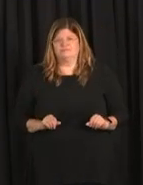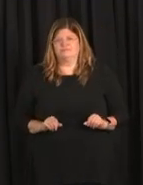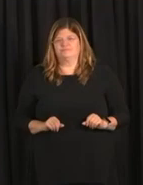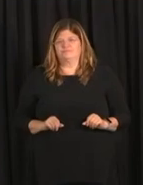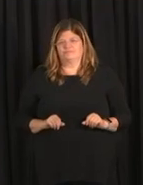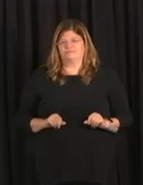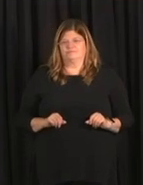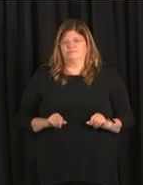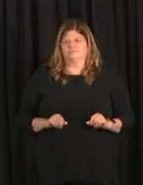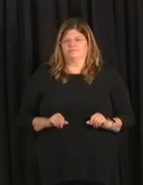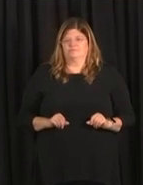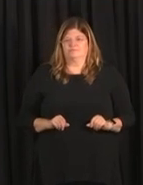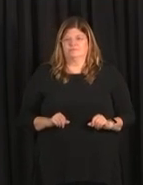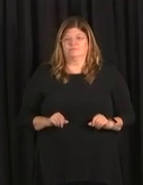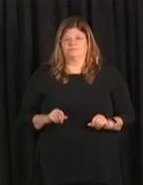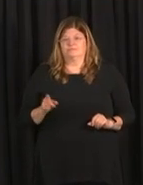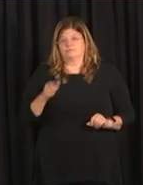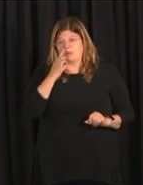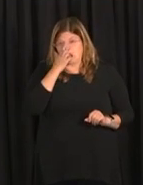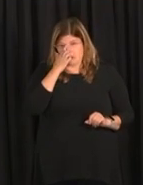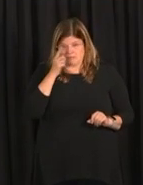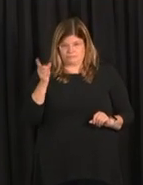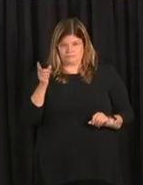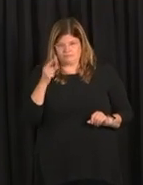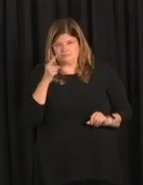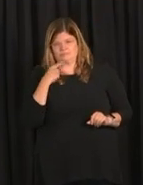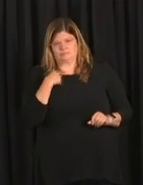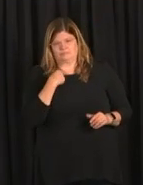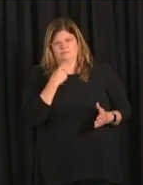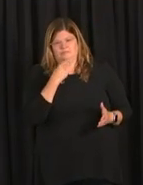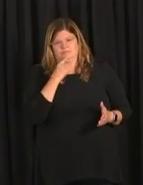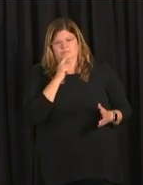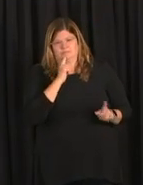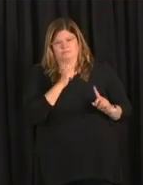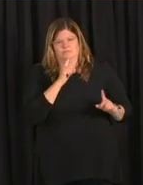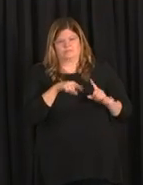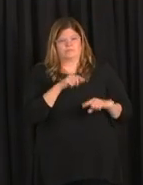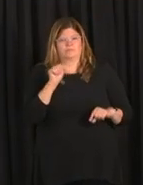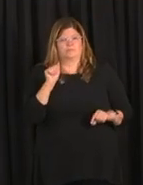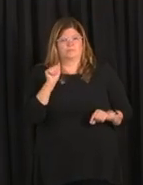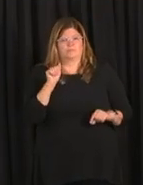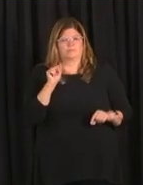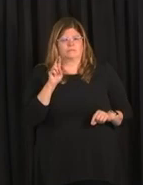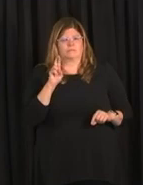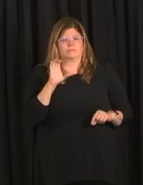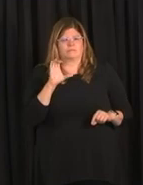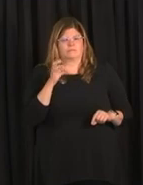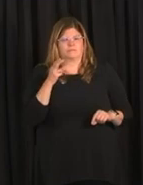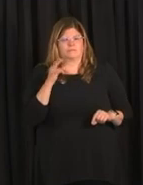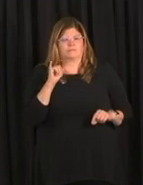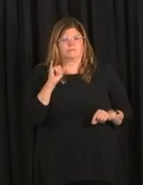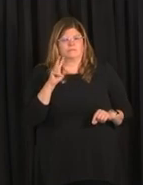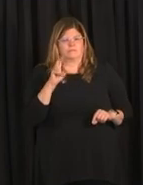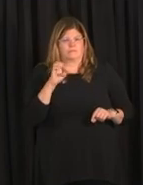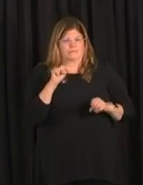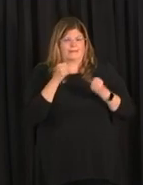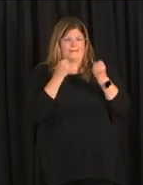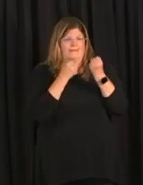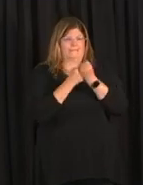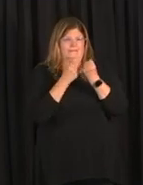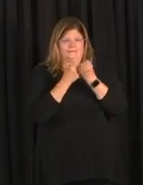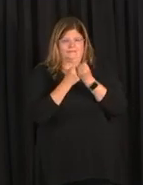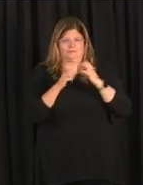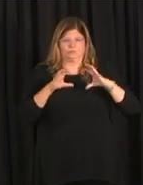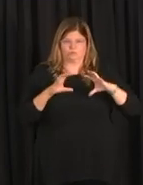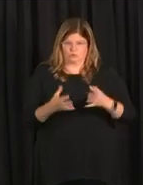Mr. Rice. Can you tell us where we are with the archives advocacy group? Yes, I had hoped to make the appointments a week